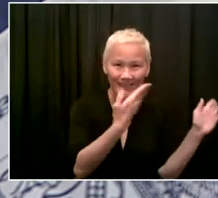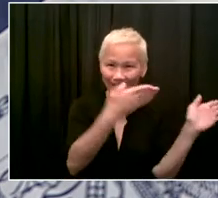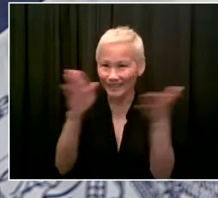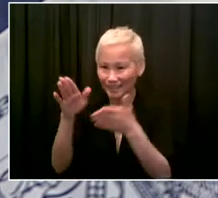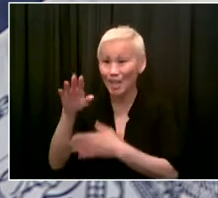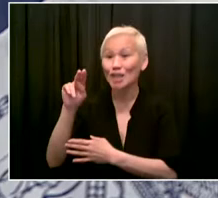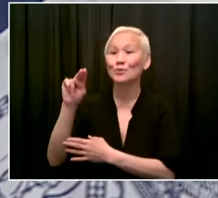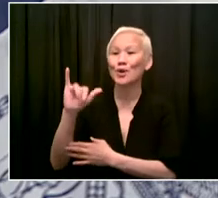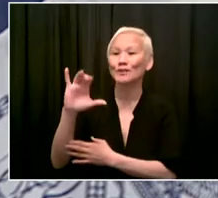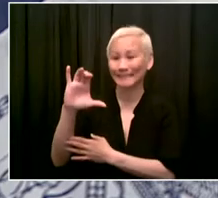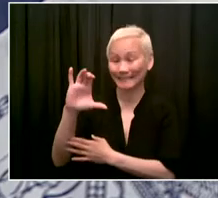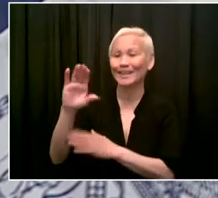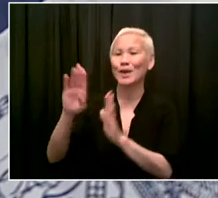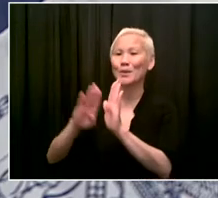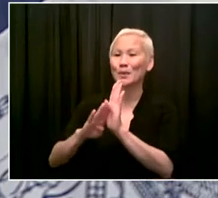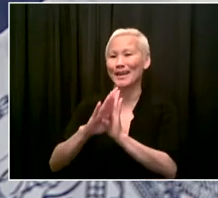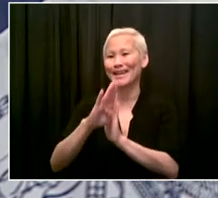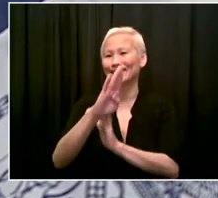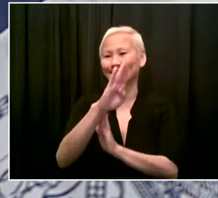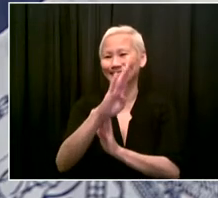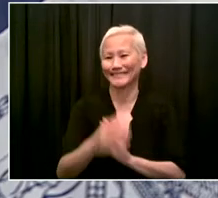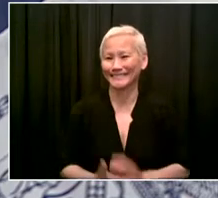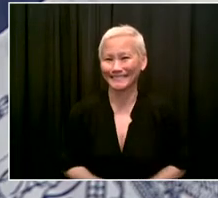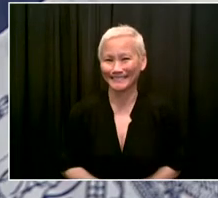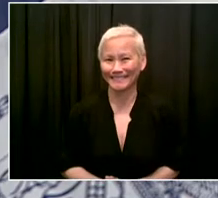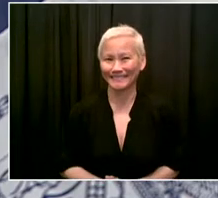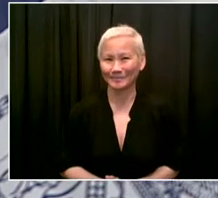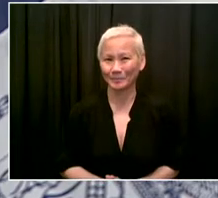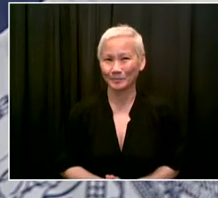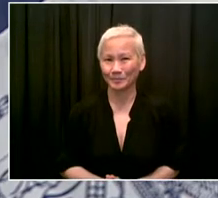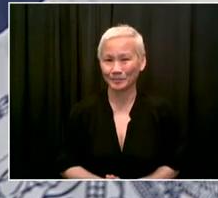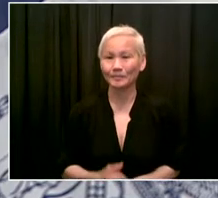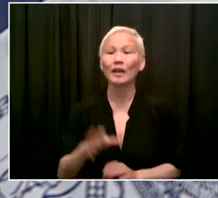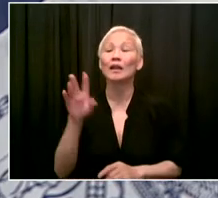We have time for two more for today. The next is Henry from Bloomberg.